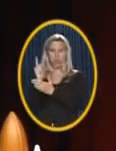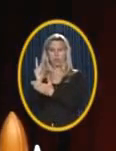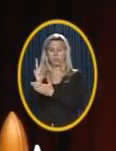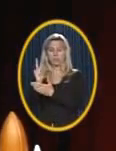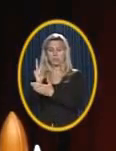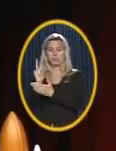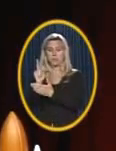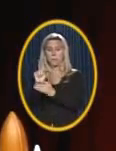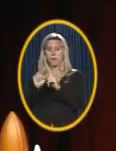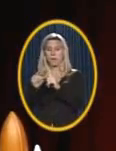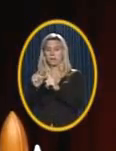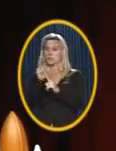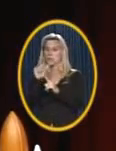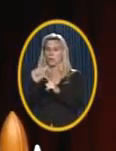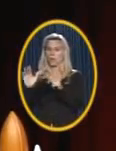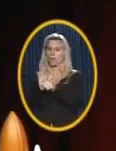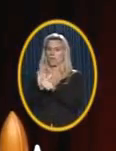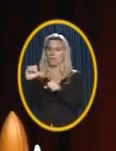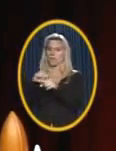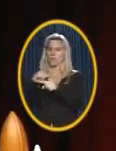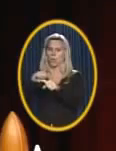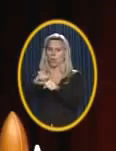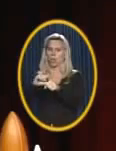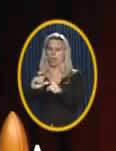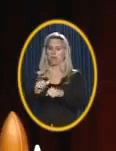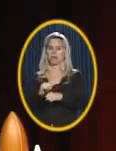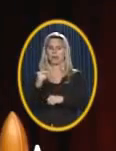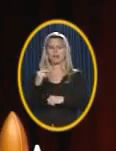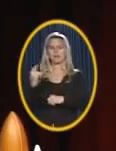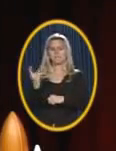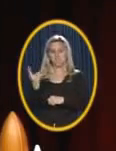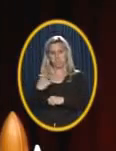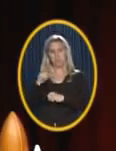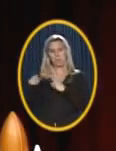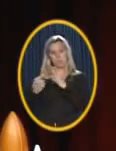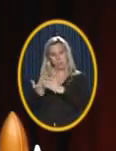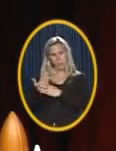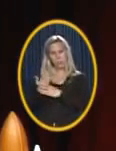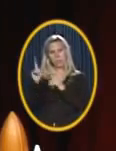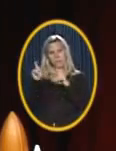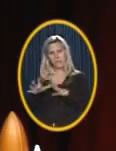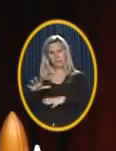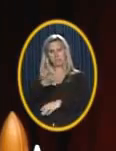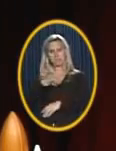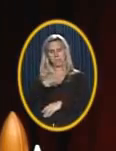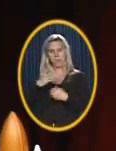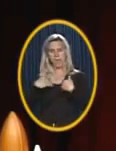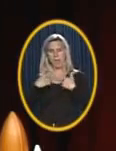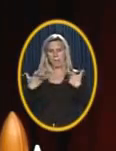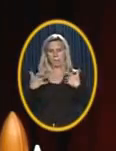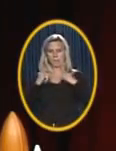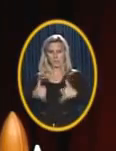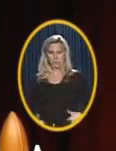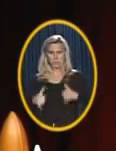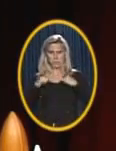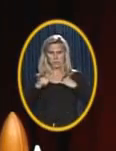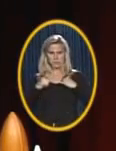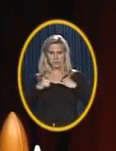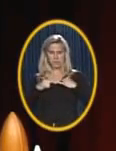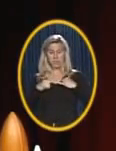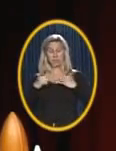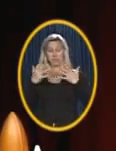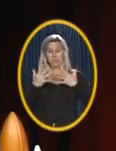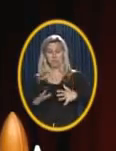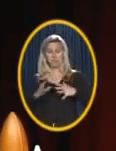you don't fuel it. And John and I went through it, and the test worked out pretty well. We were in our big suits and all that, and we climbed